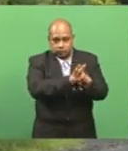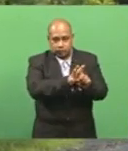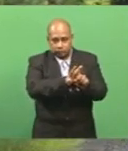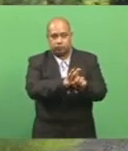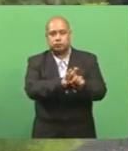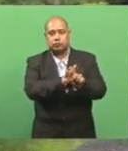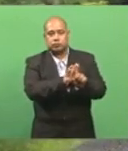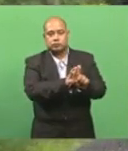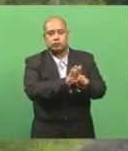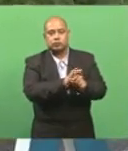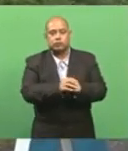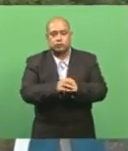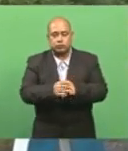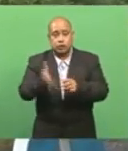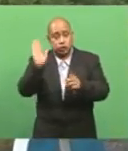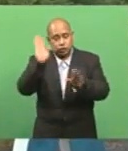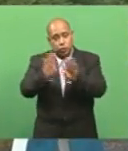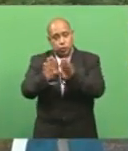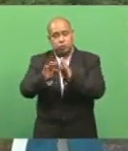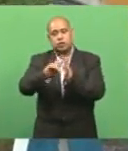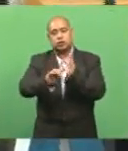contacts quarantined.